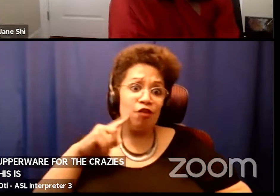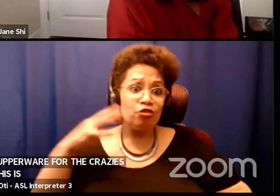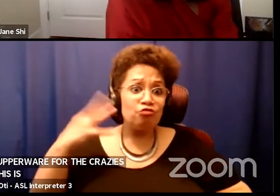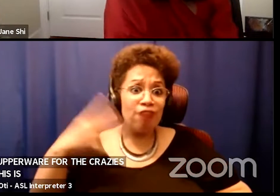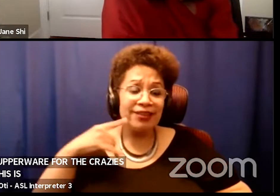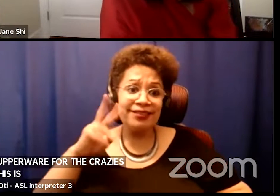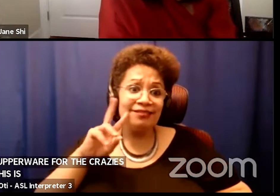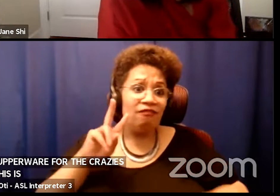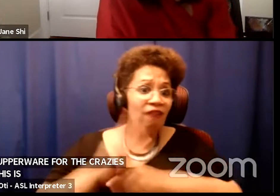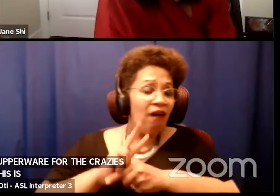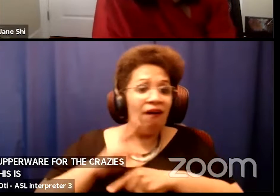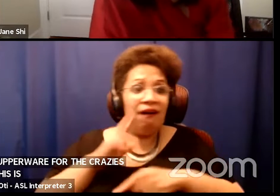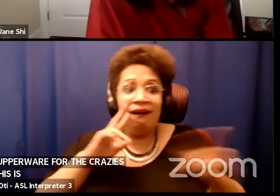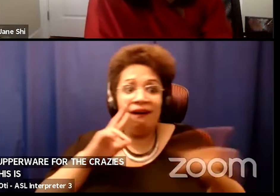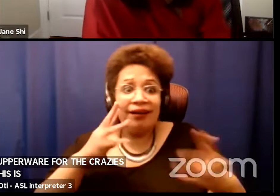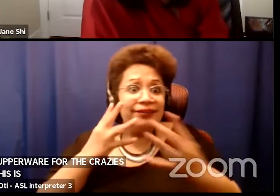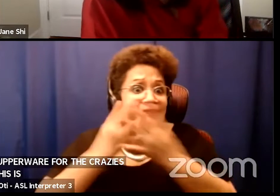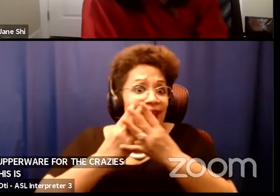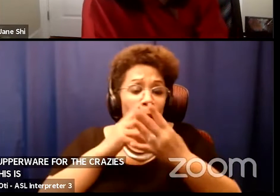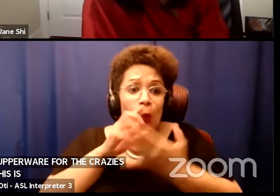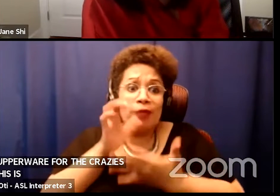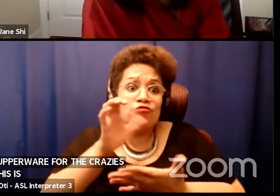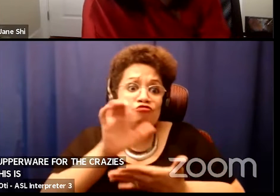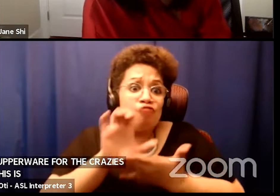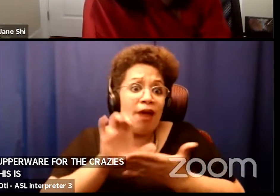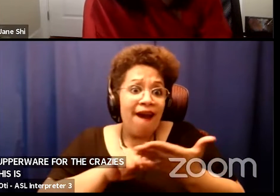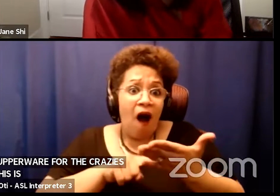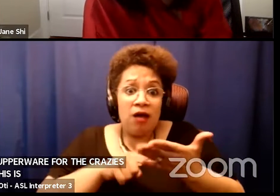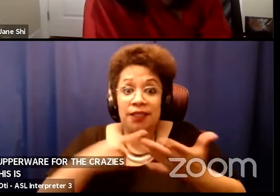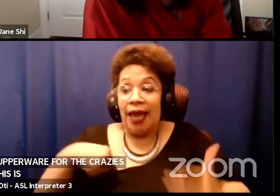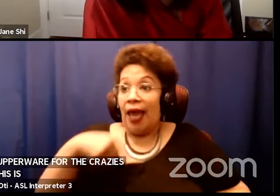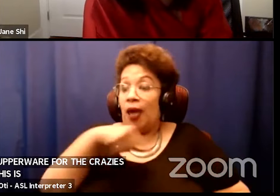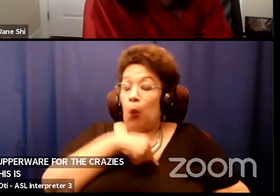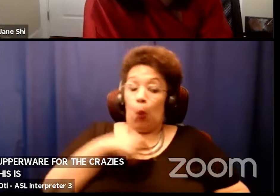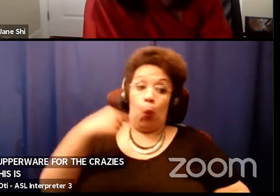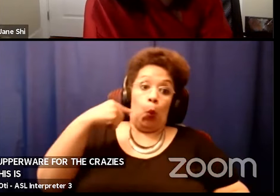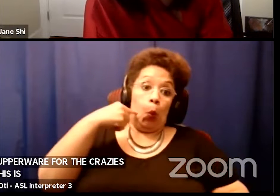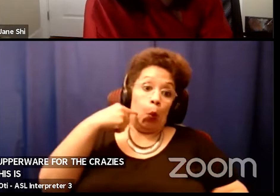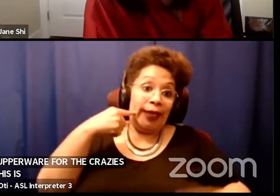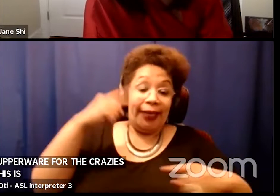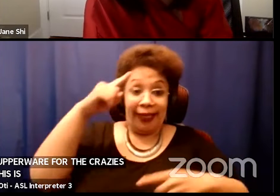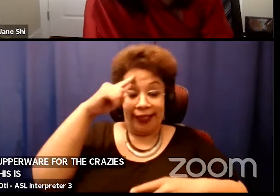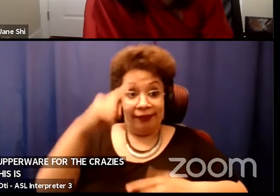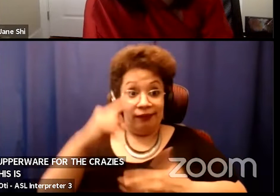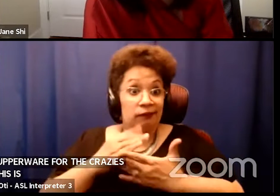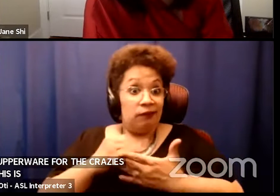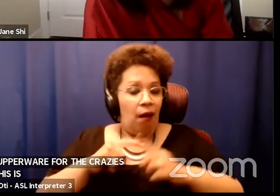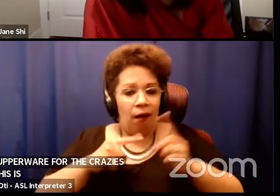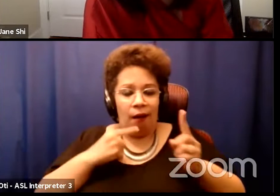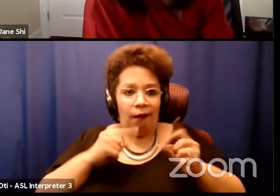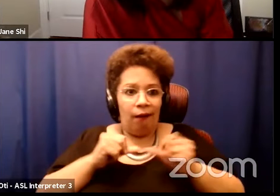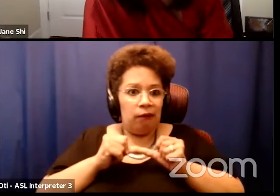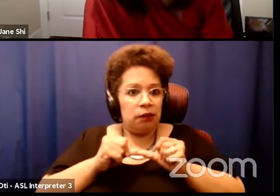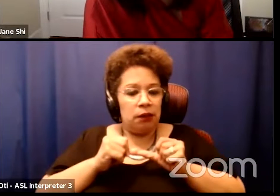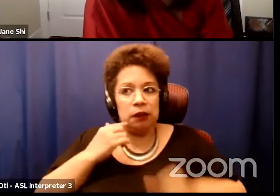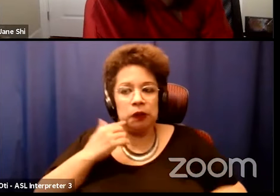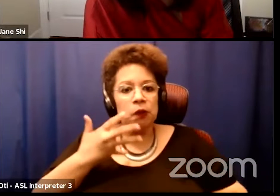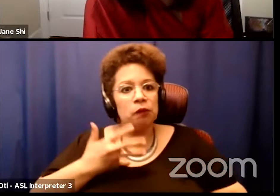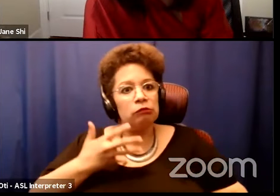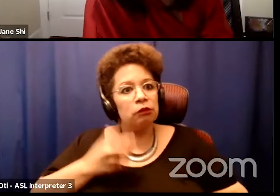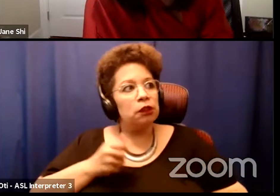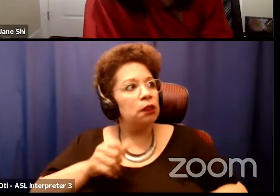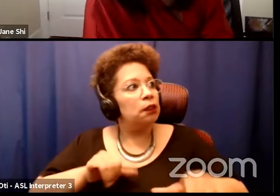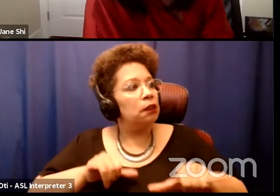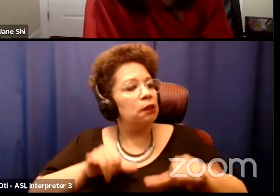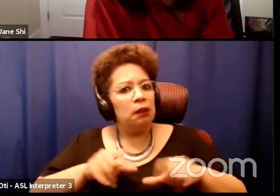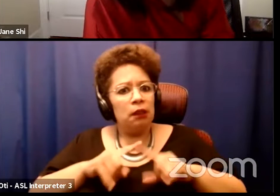While we, the psychos, continue to wreak very, very slow havoc. In a conversation, I say, these doors